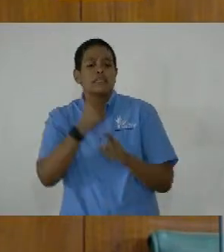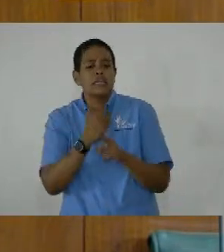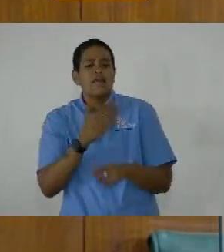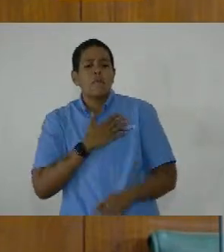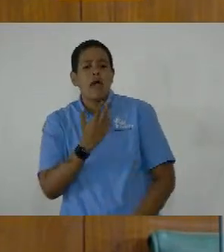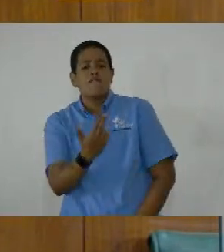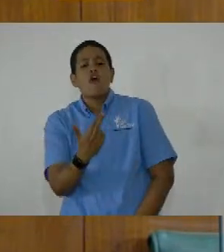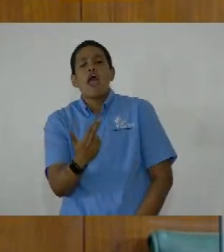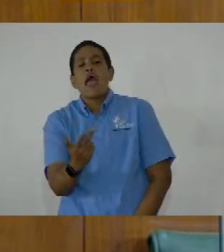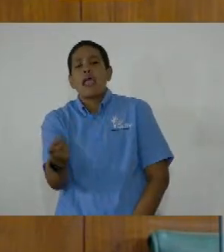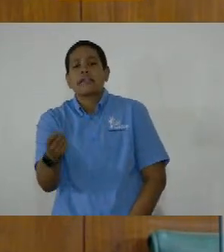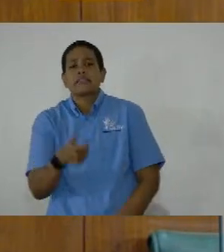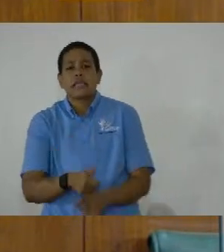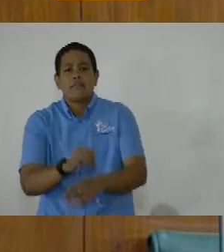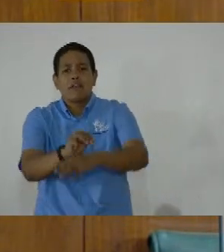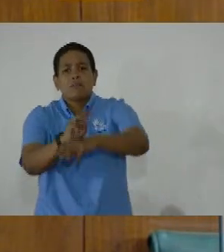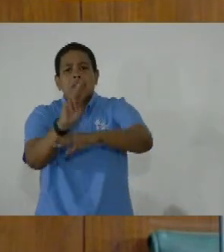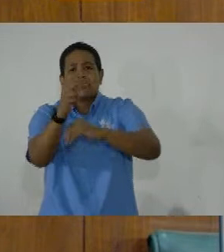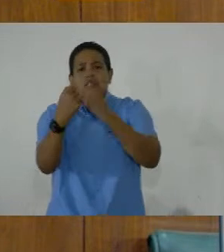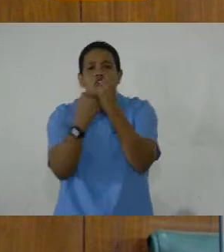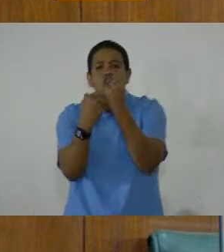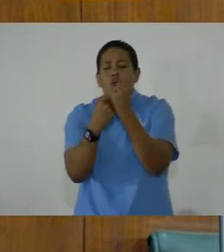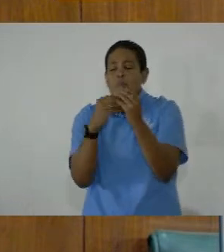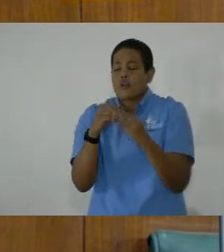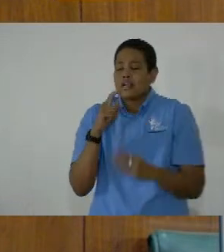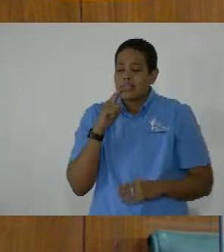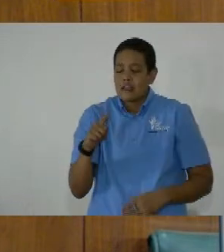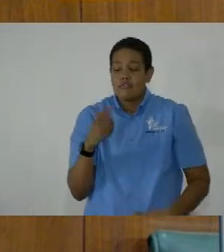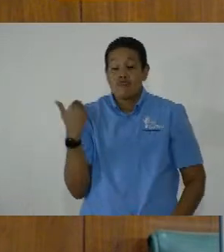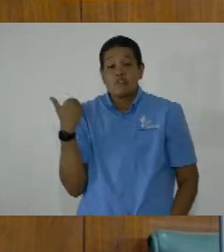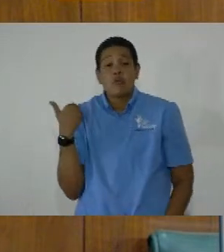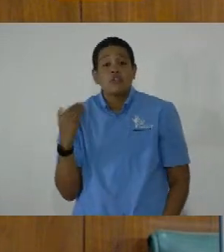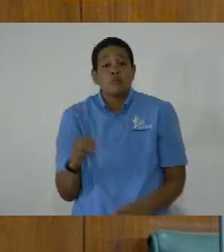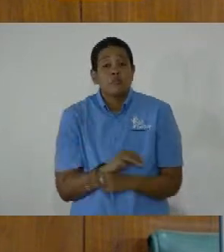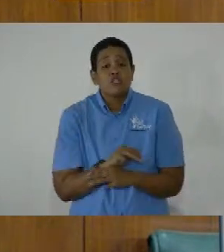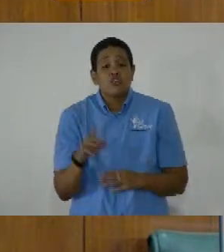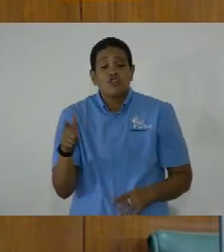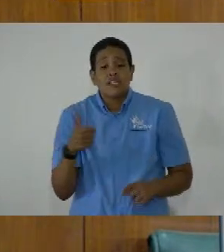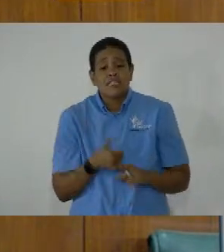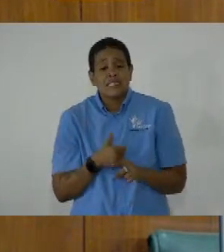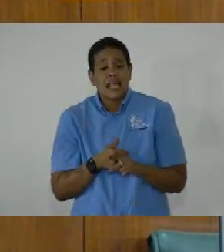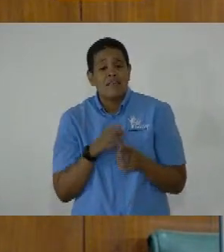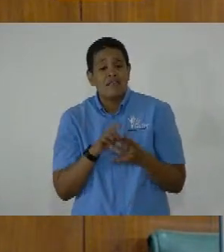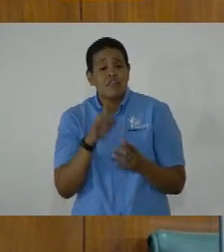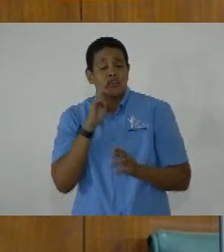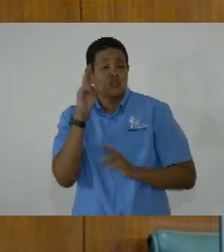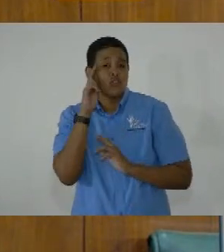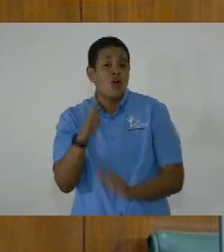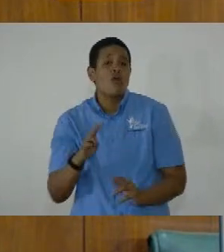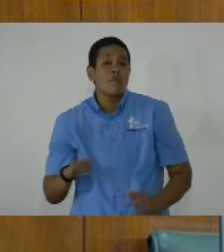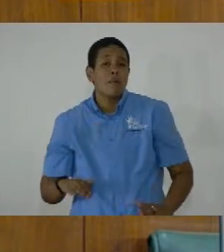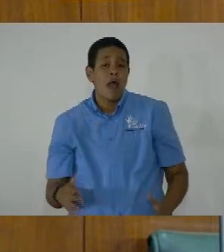friend, the Minister of State in the Portfolio Ministry, to this Honourable House.